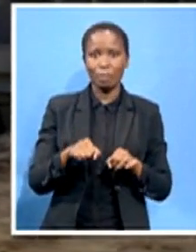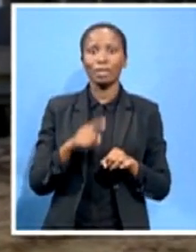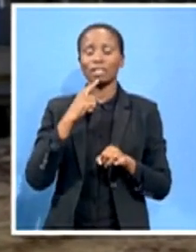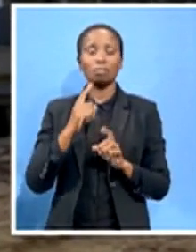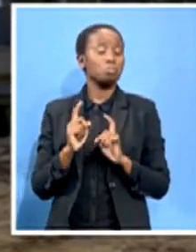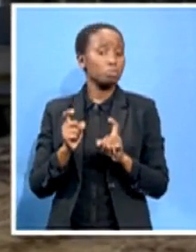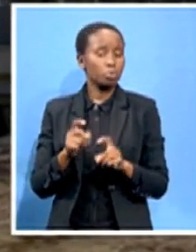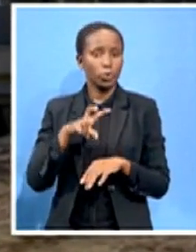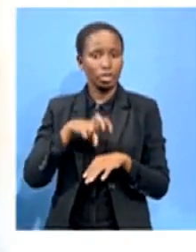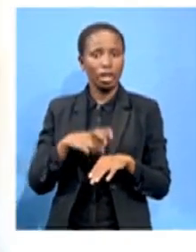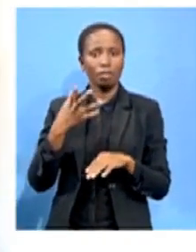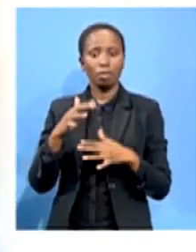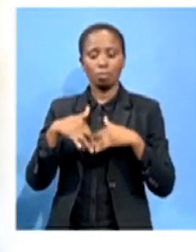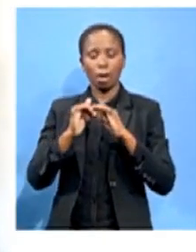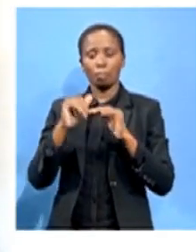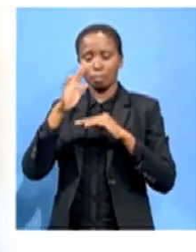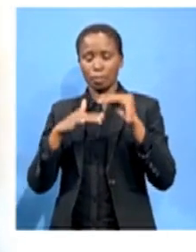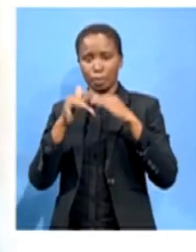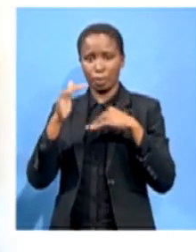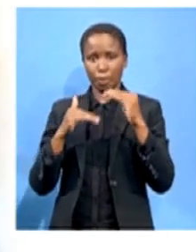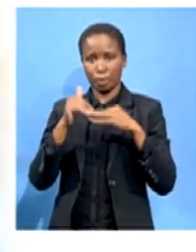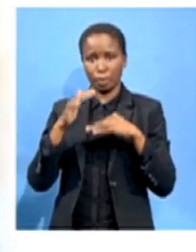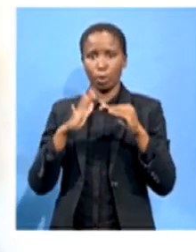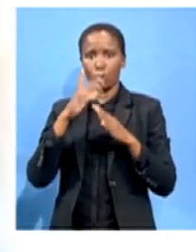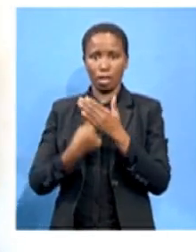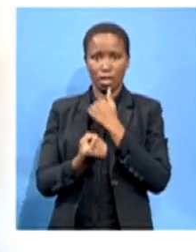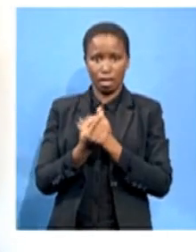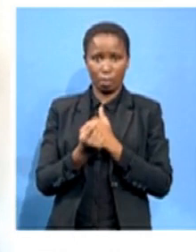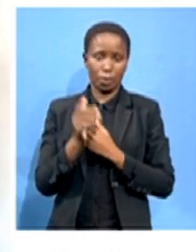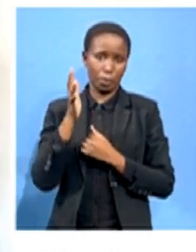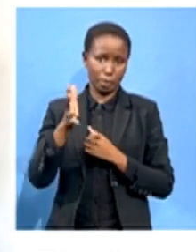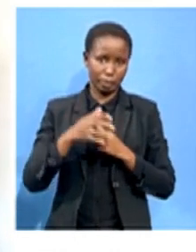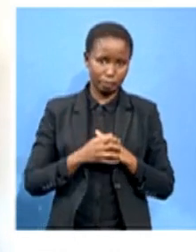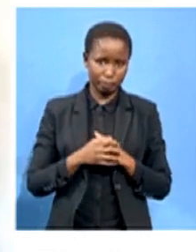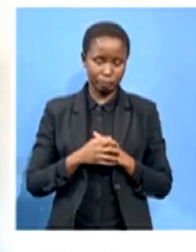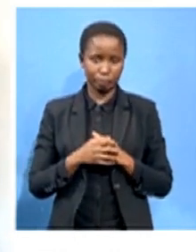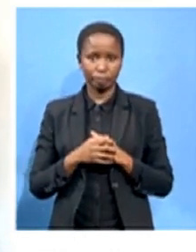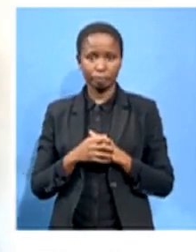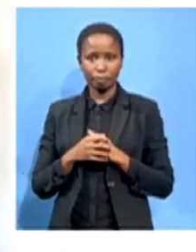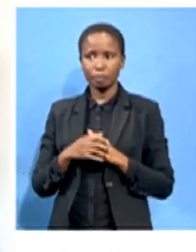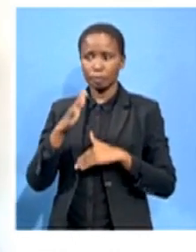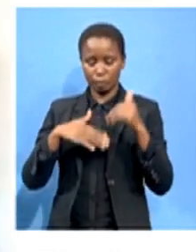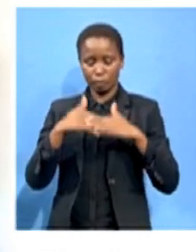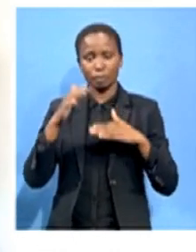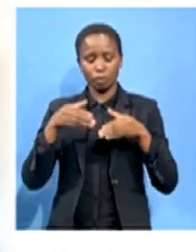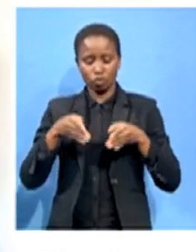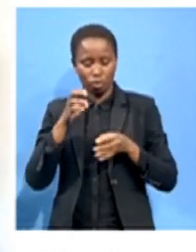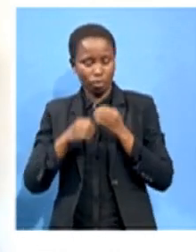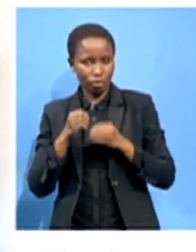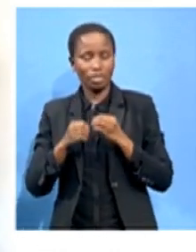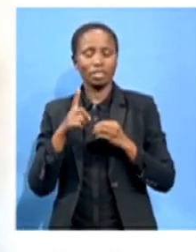shortcomings. Infrastructure is absolutely essential for Africa's development, but also for the success of the